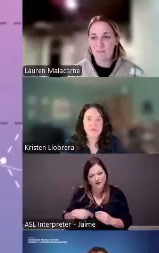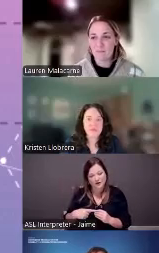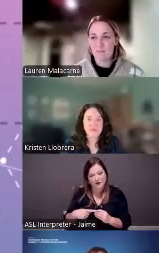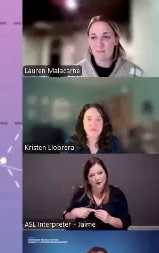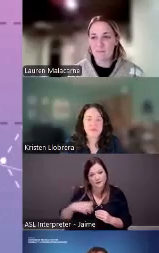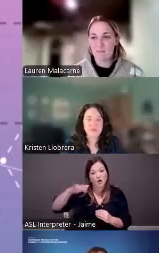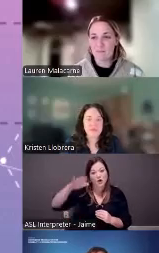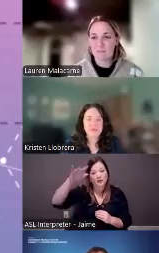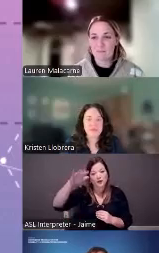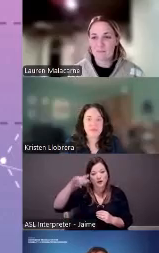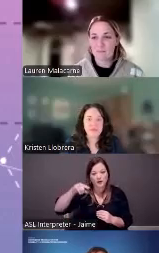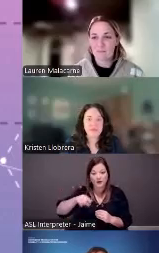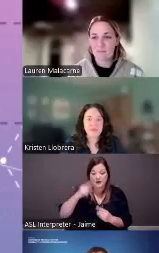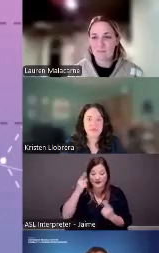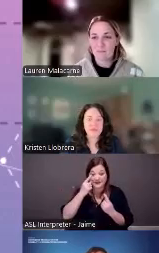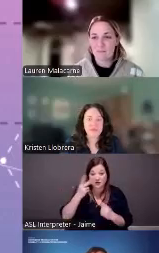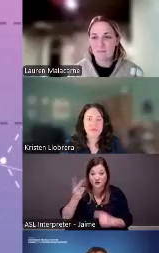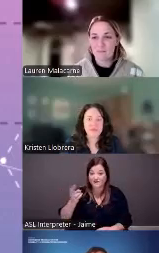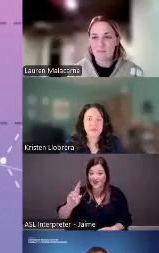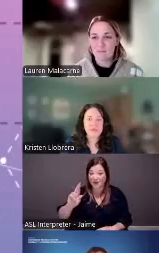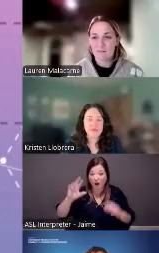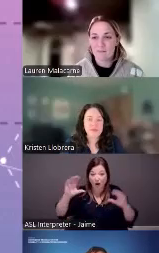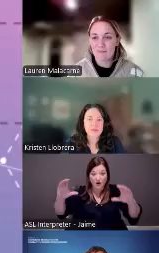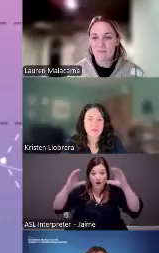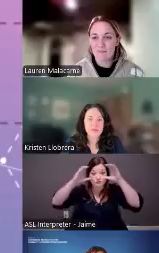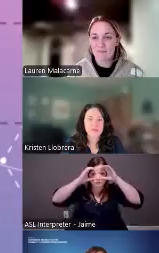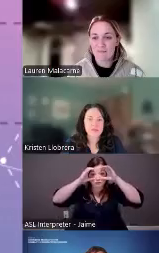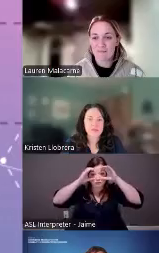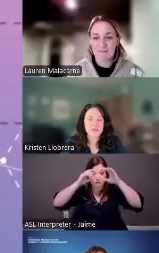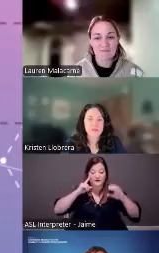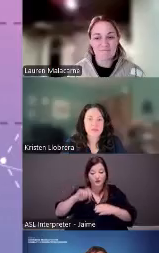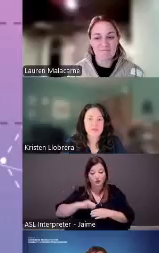is, have you considered VR headsets as part of the training process?